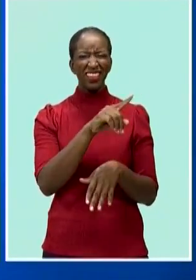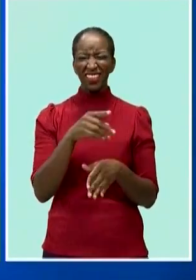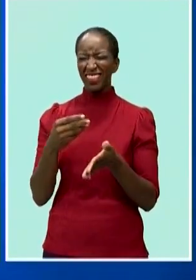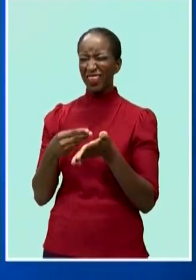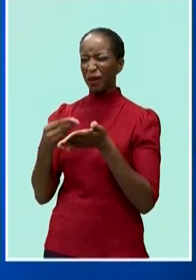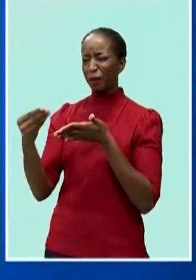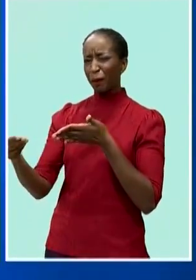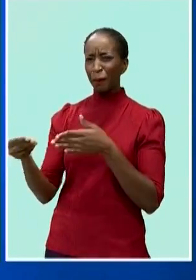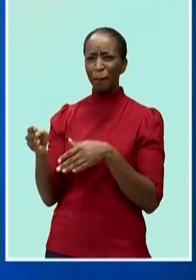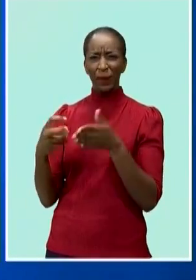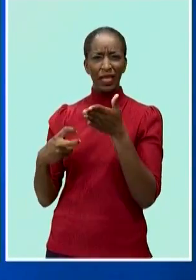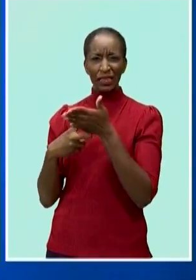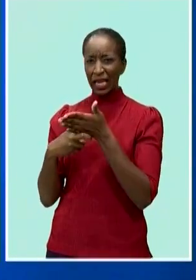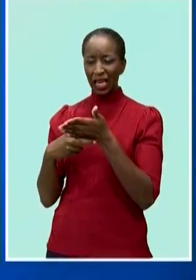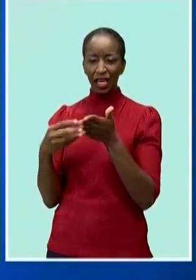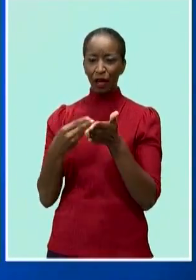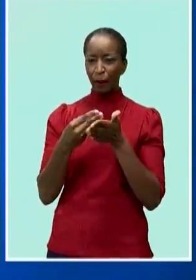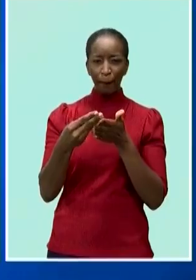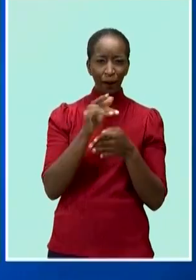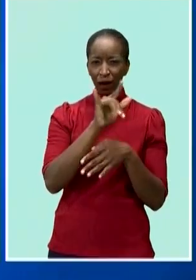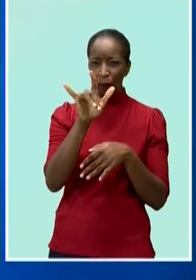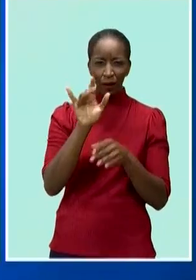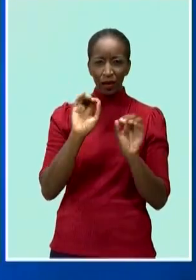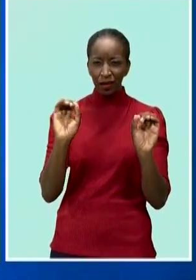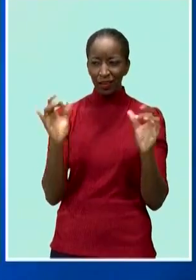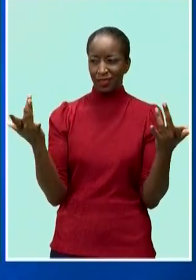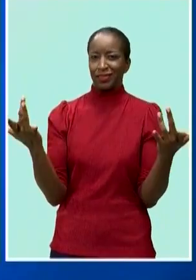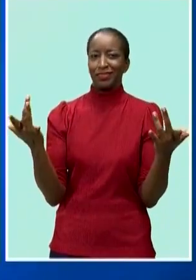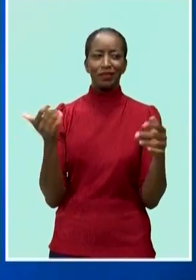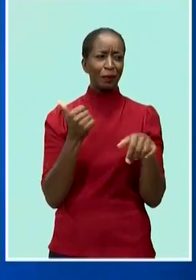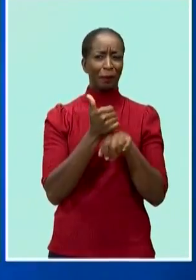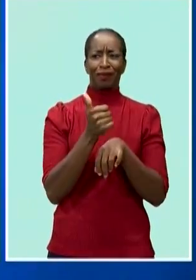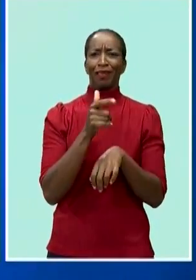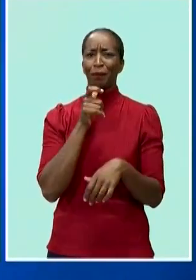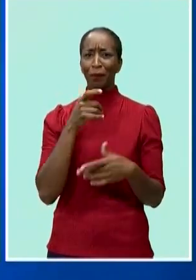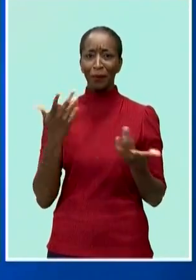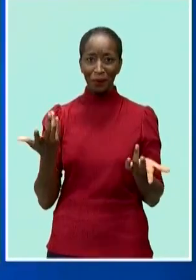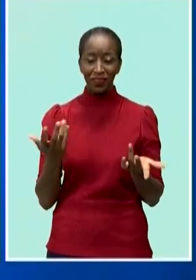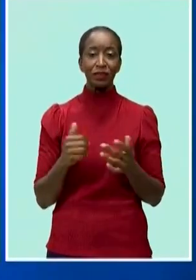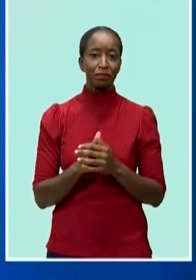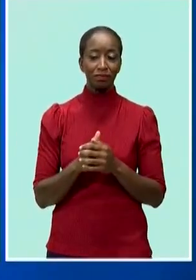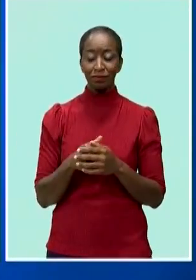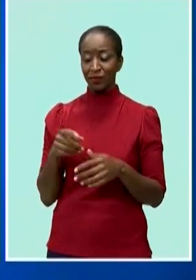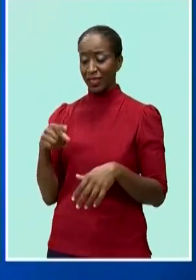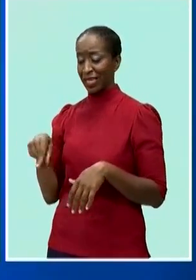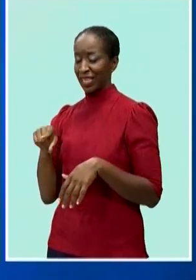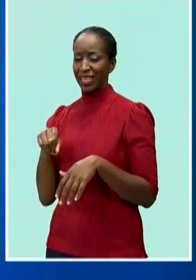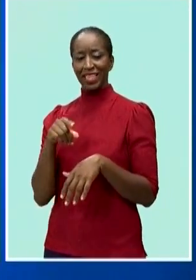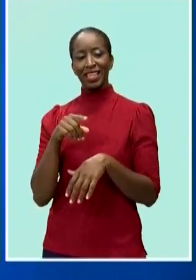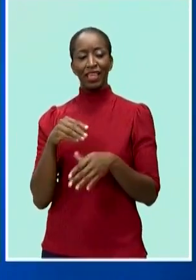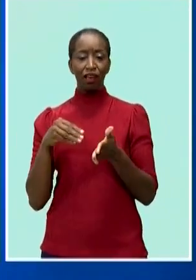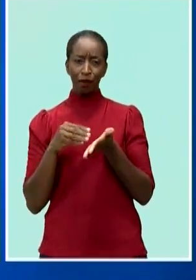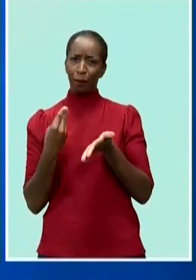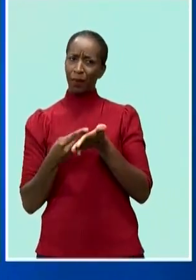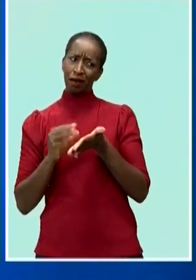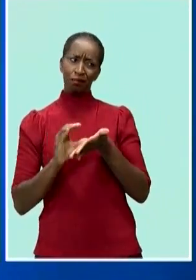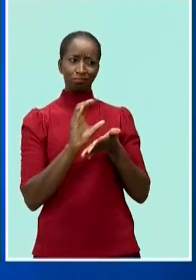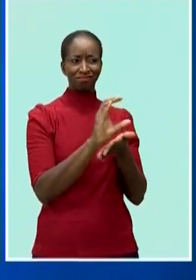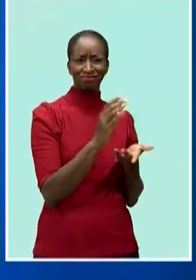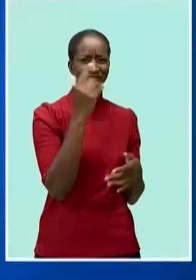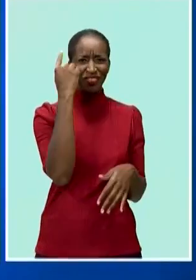but not one for the flight. She suggested that rather than being issued a refund, they could simply sell the tickets. Faye Oxley